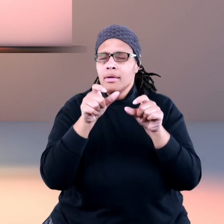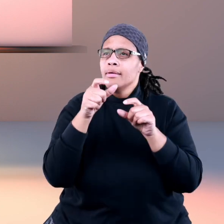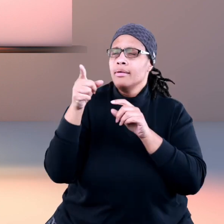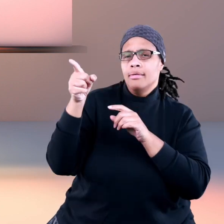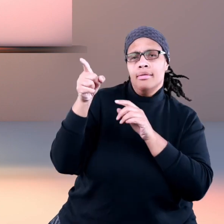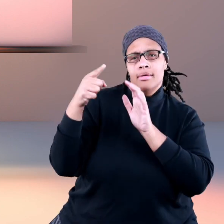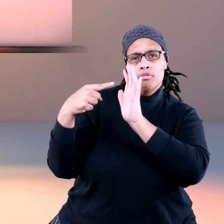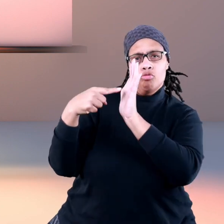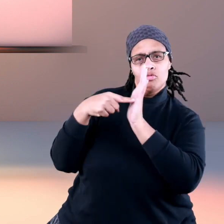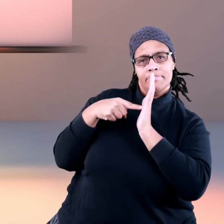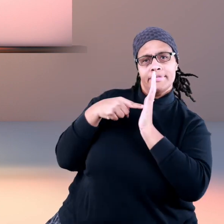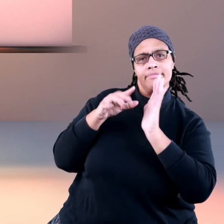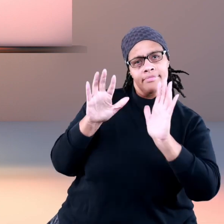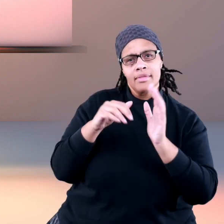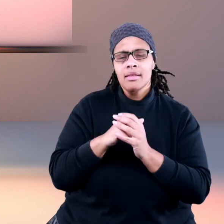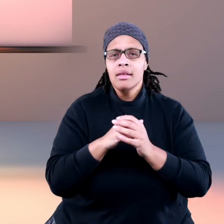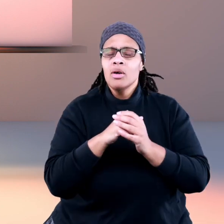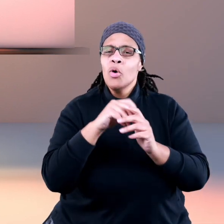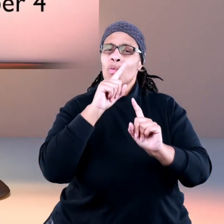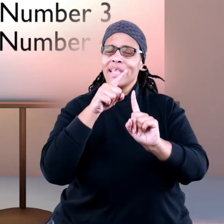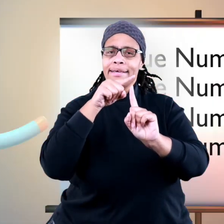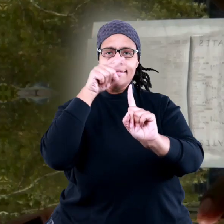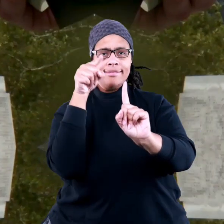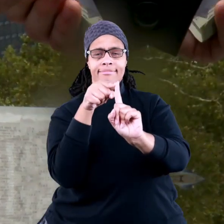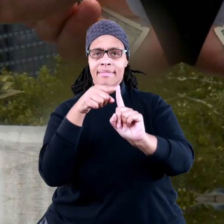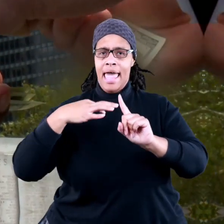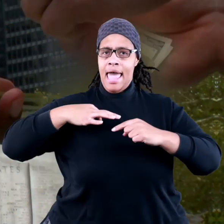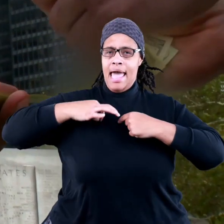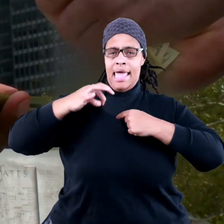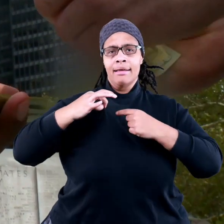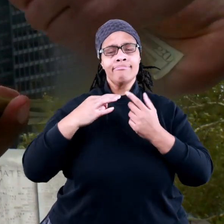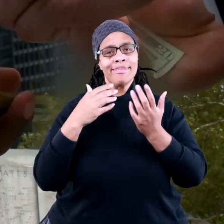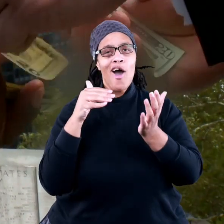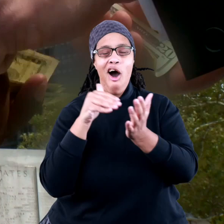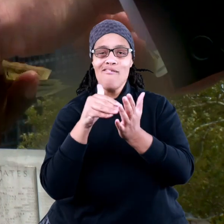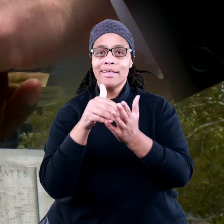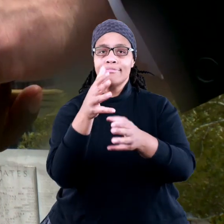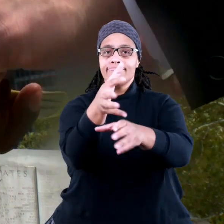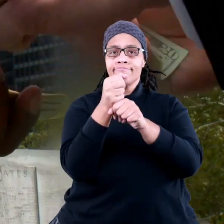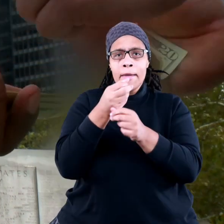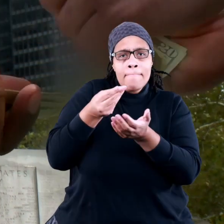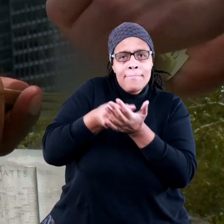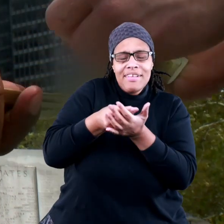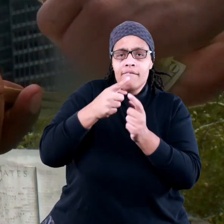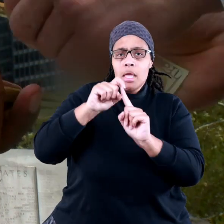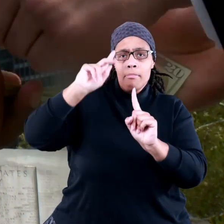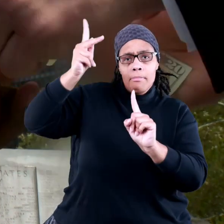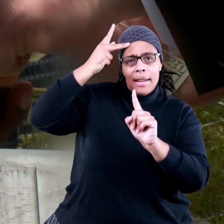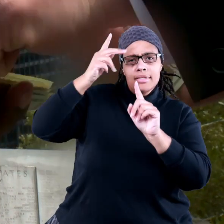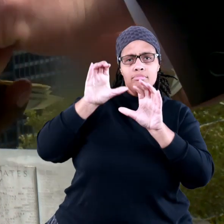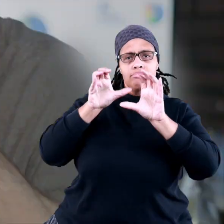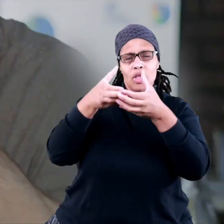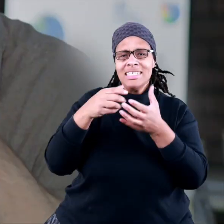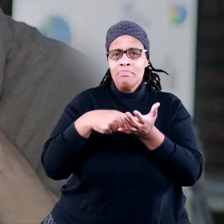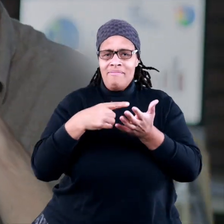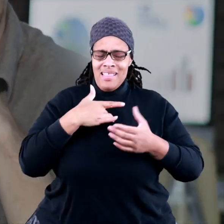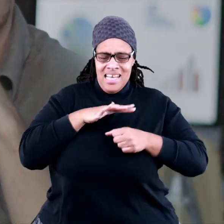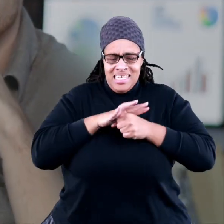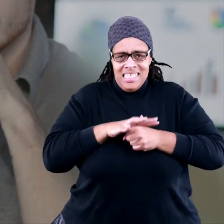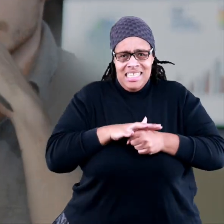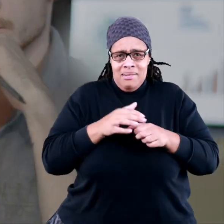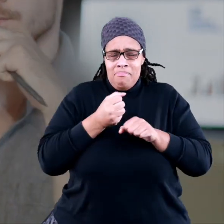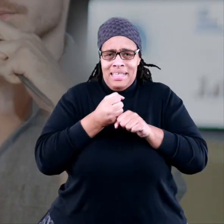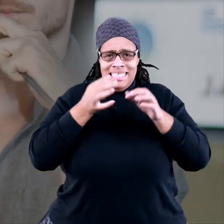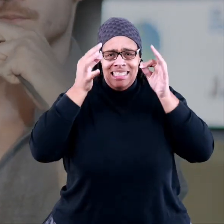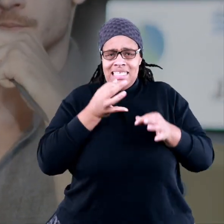they might be representing. On the other hand, because candidates often receive money from their political party, they sometimes feel